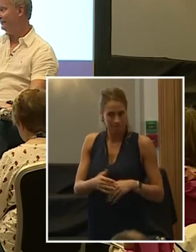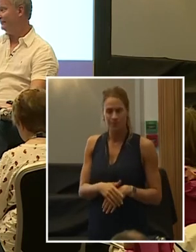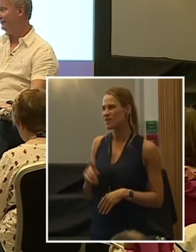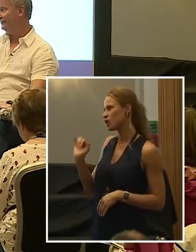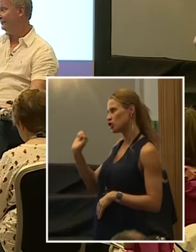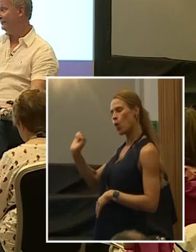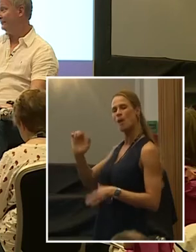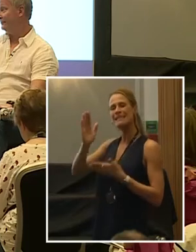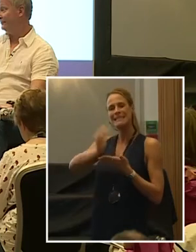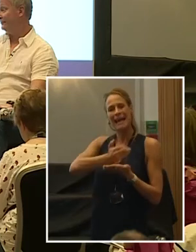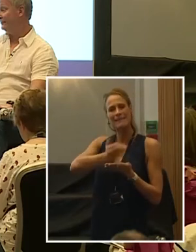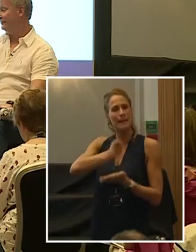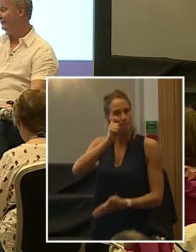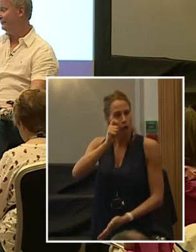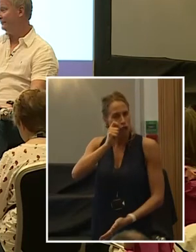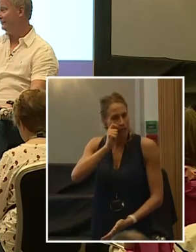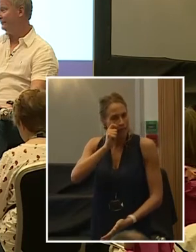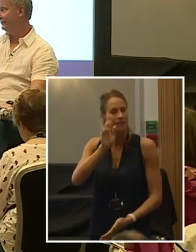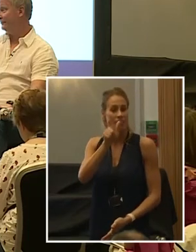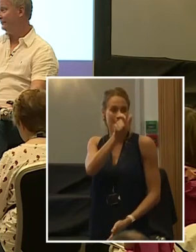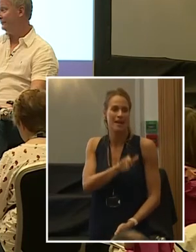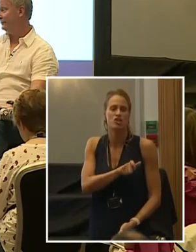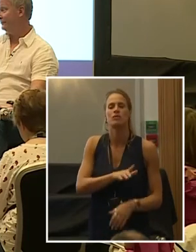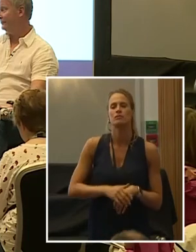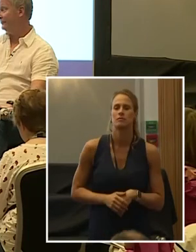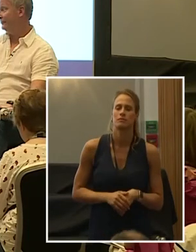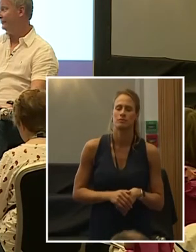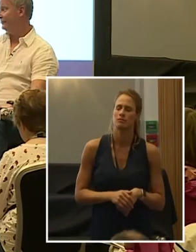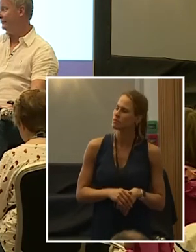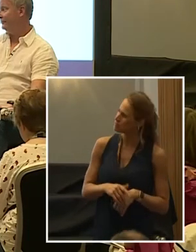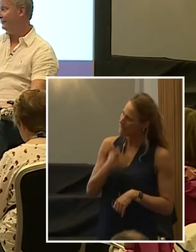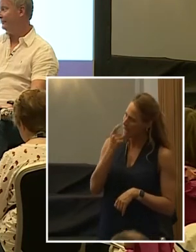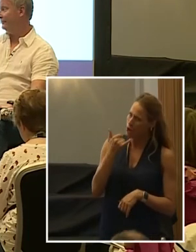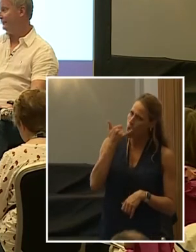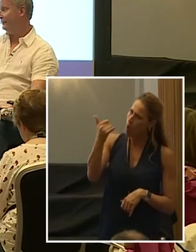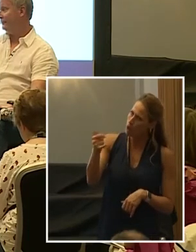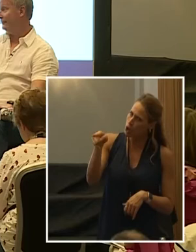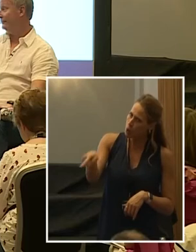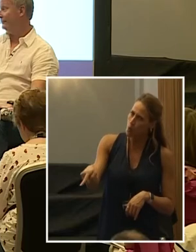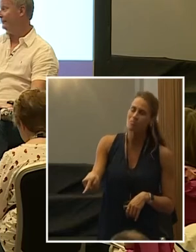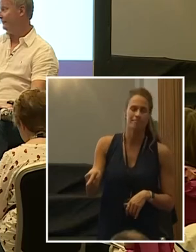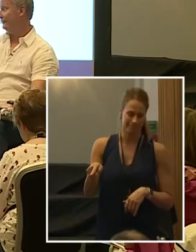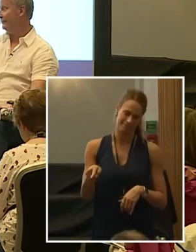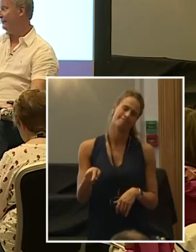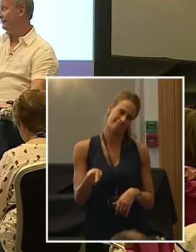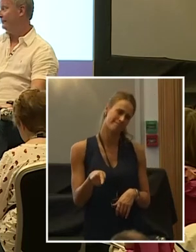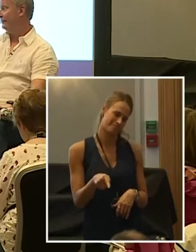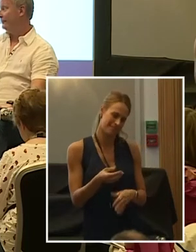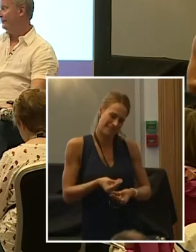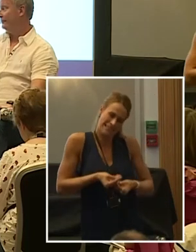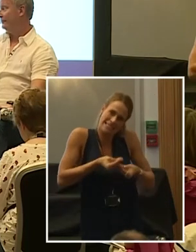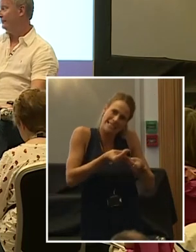monitoring. Presumably. And can people call you anytime? Yes. In that? We provide telephone